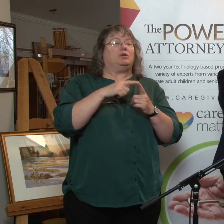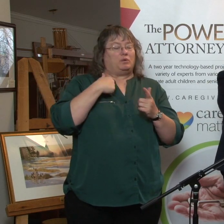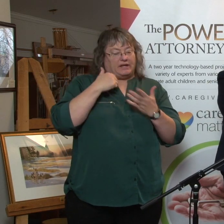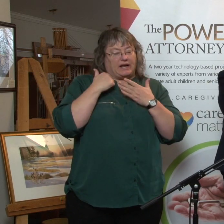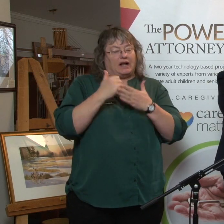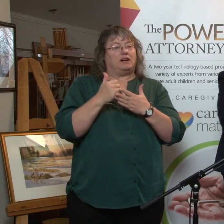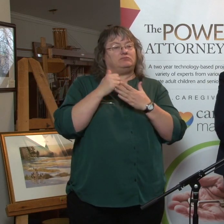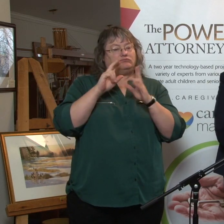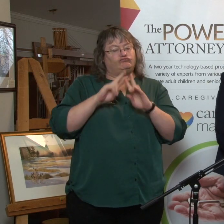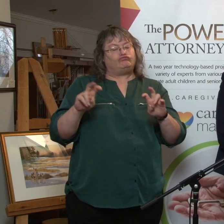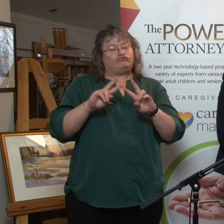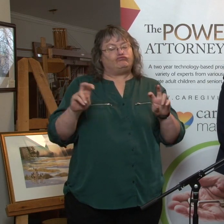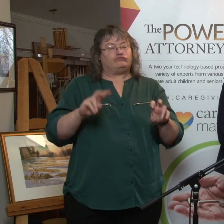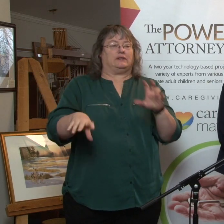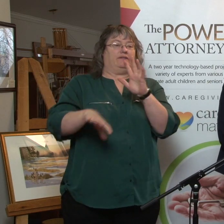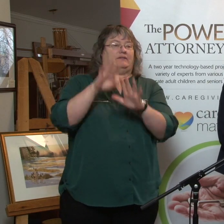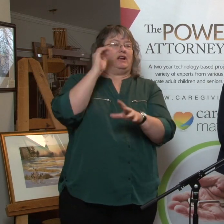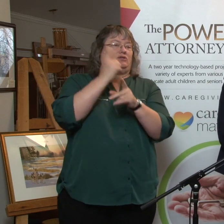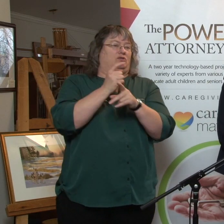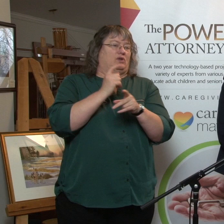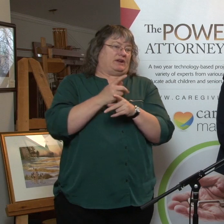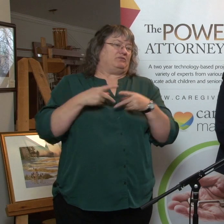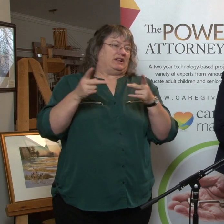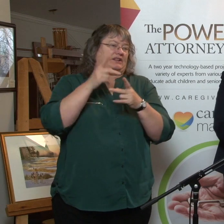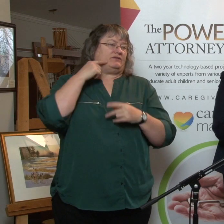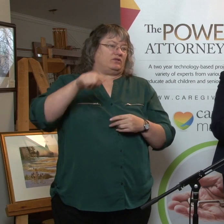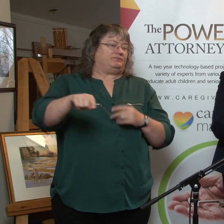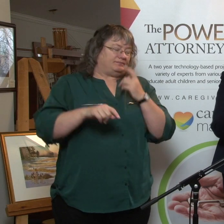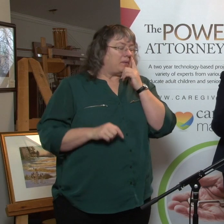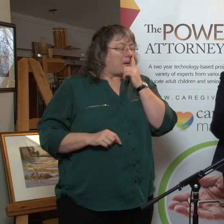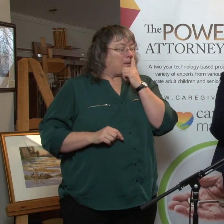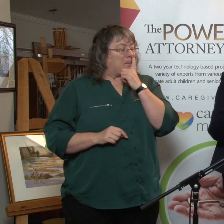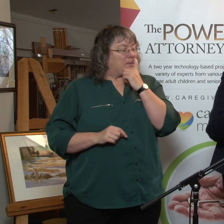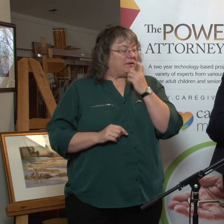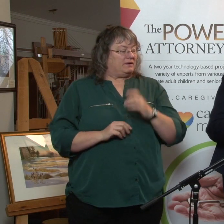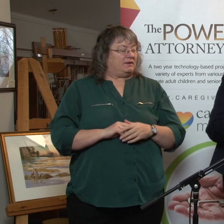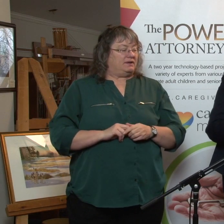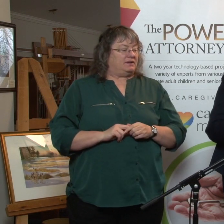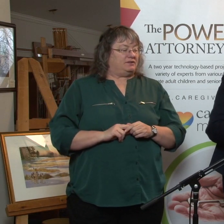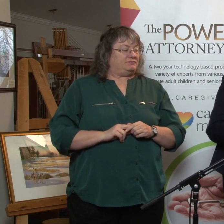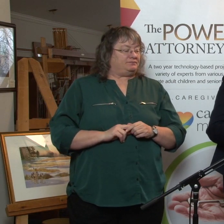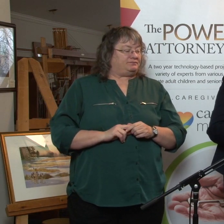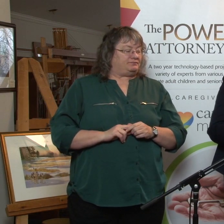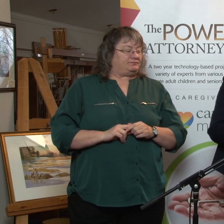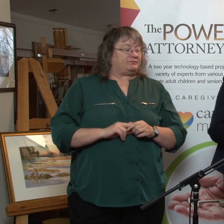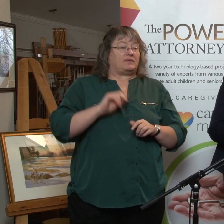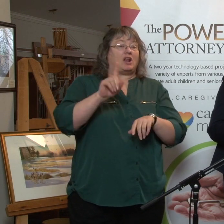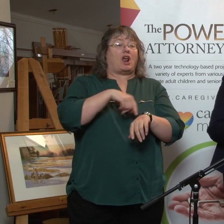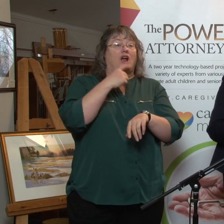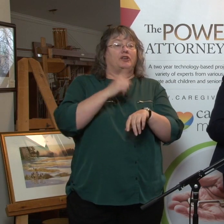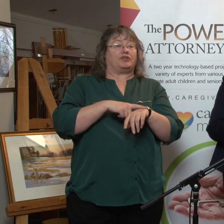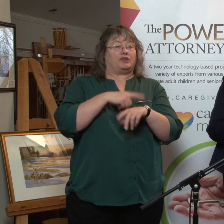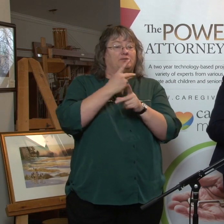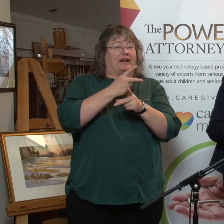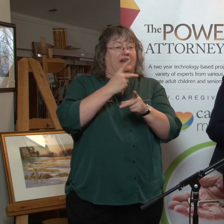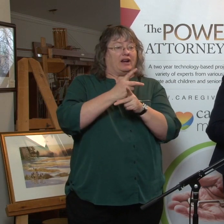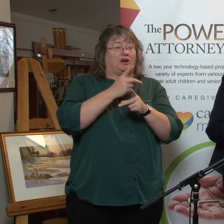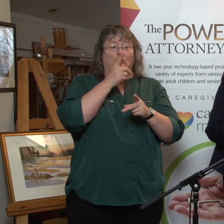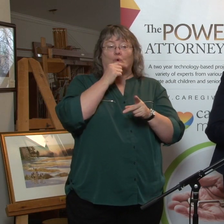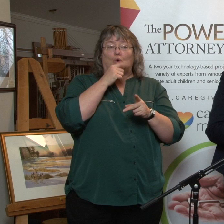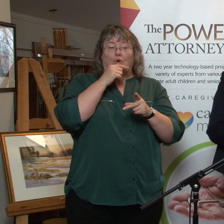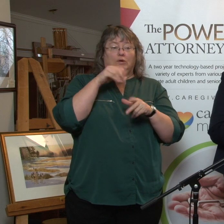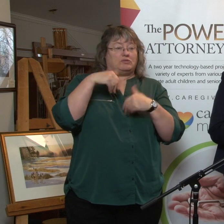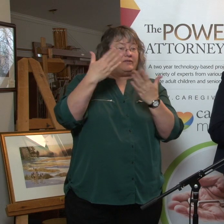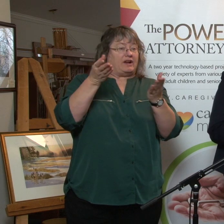search to find the appropriate long-term care facility. As you know, the gatekeeper for long-term care is the